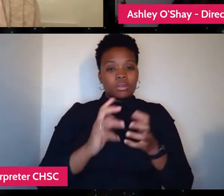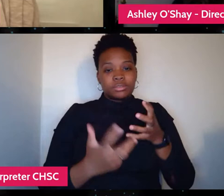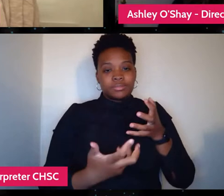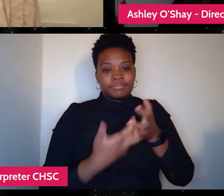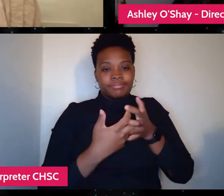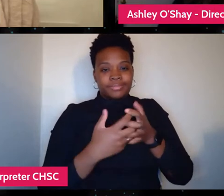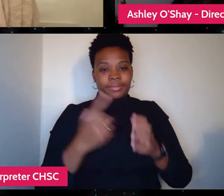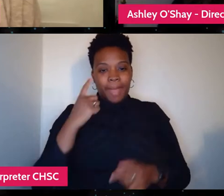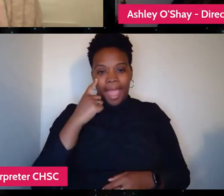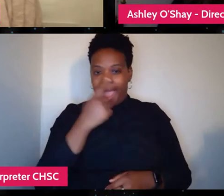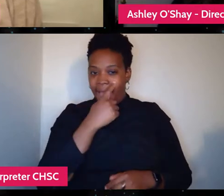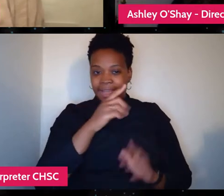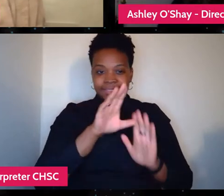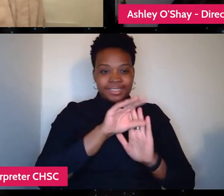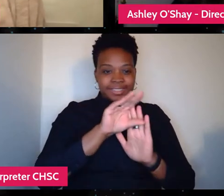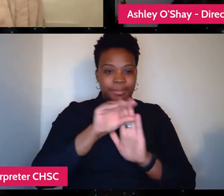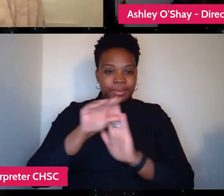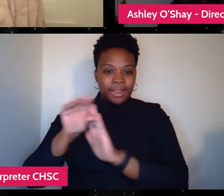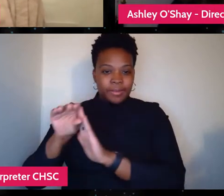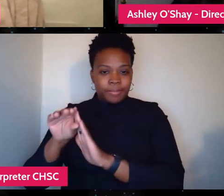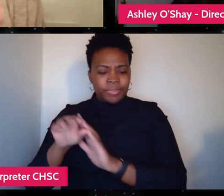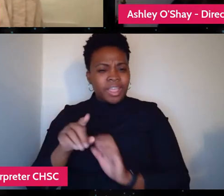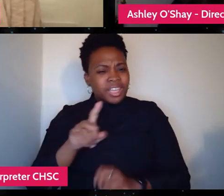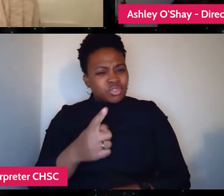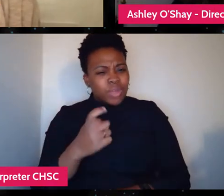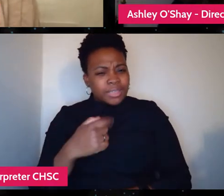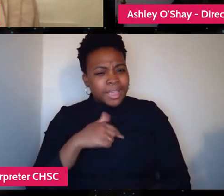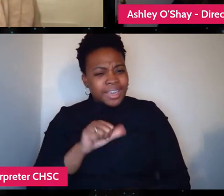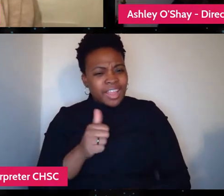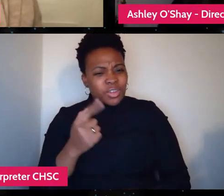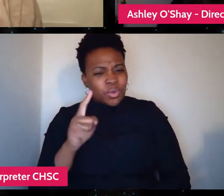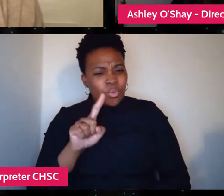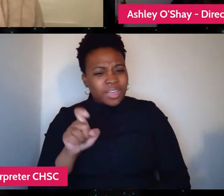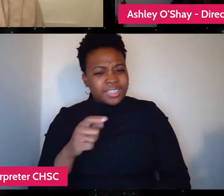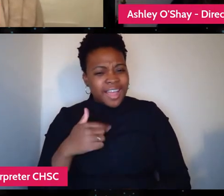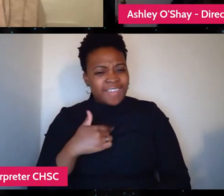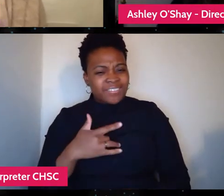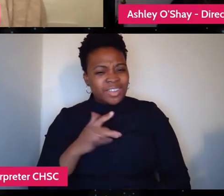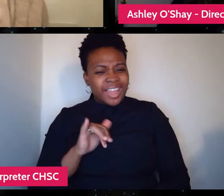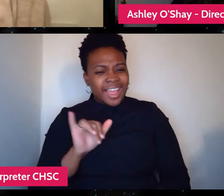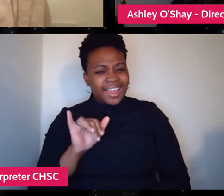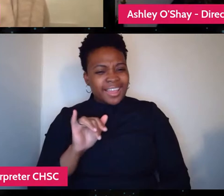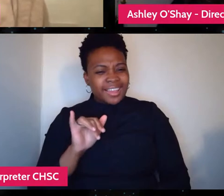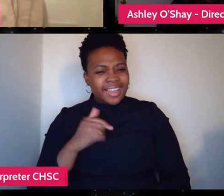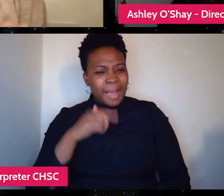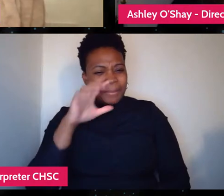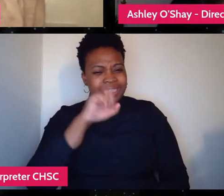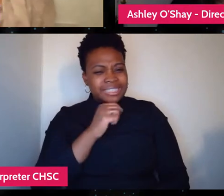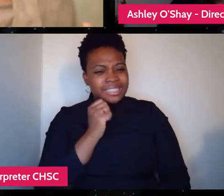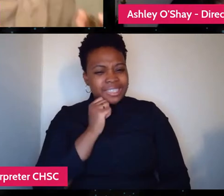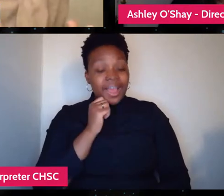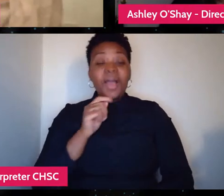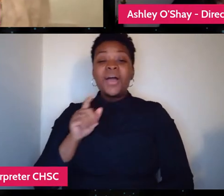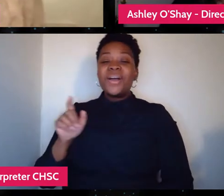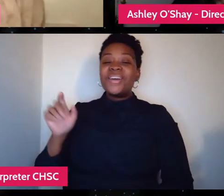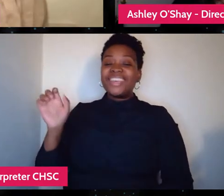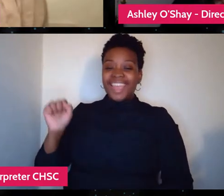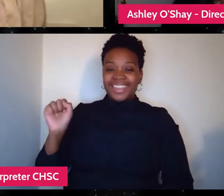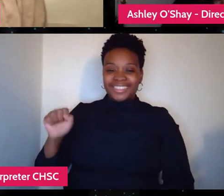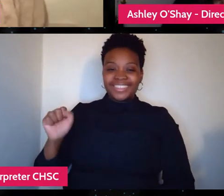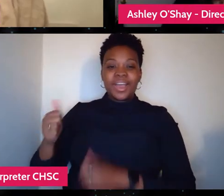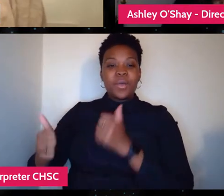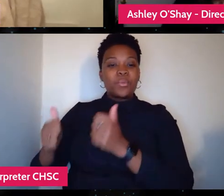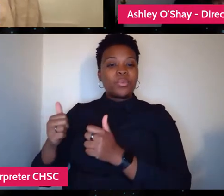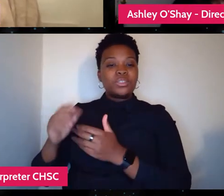cinematographer. Excellent. Did you ask another question? I feel like I missed it. Yes. And okay. What stories are you